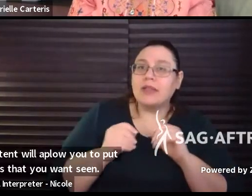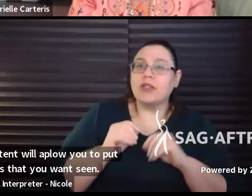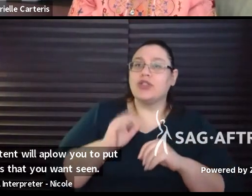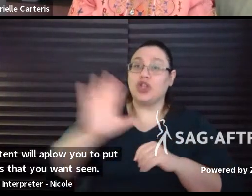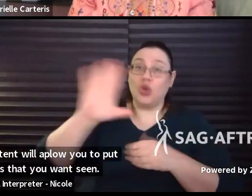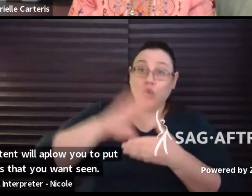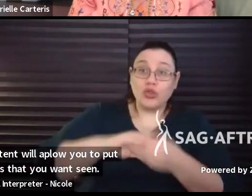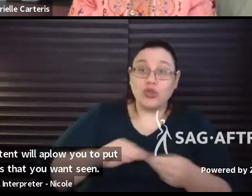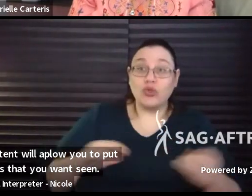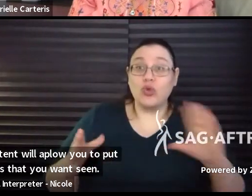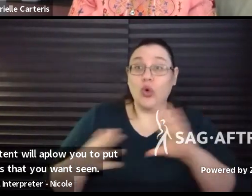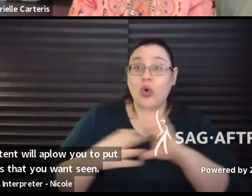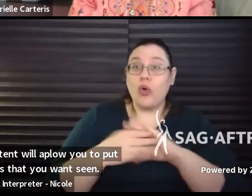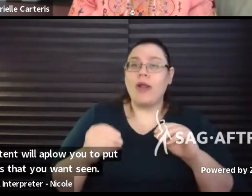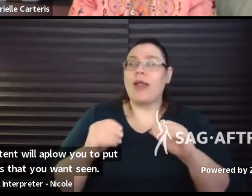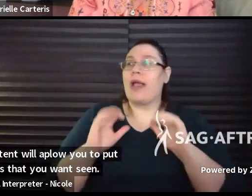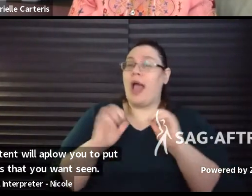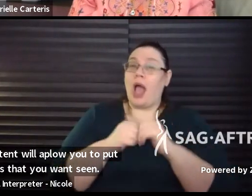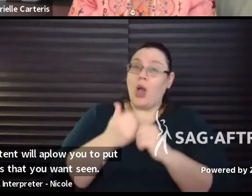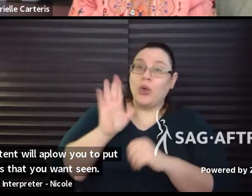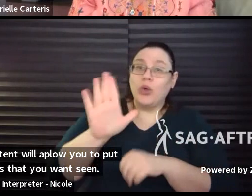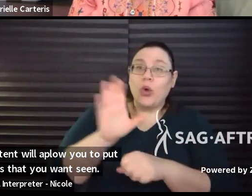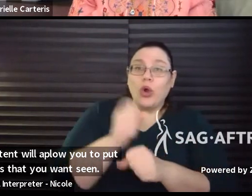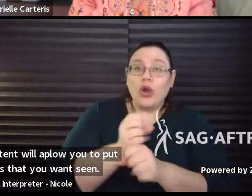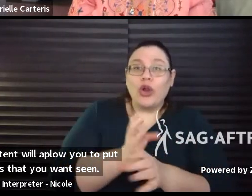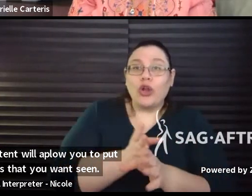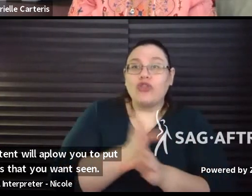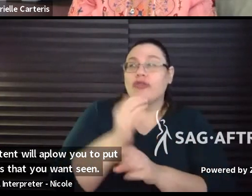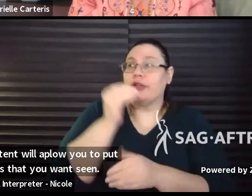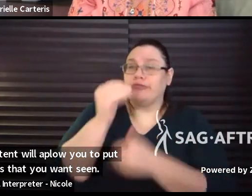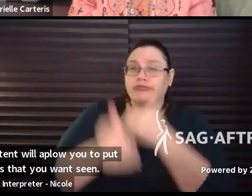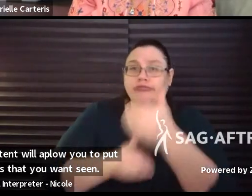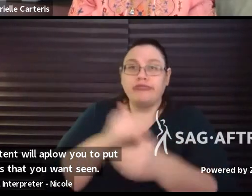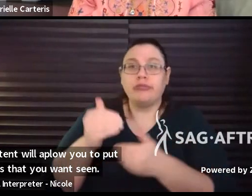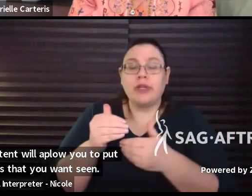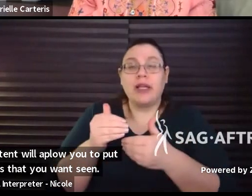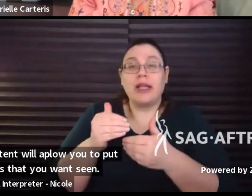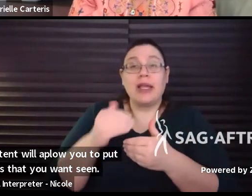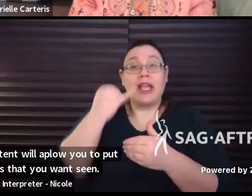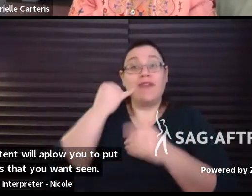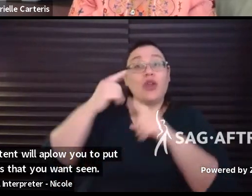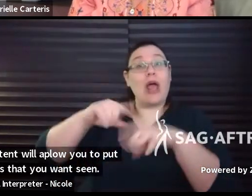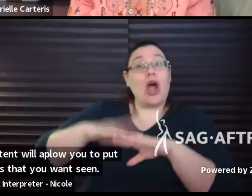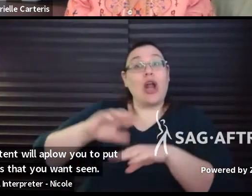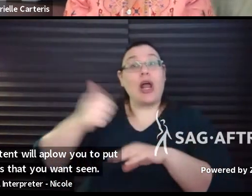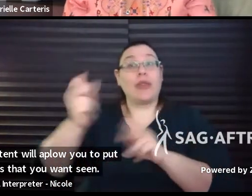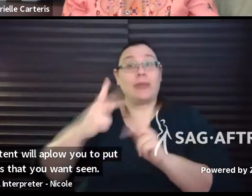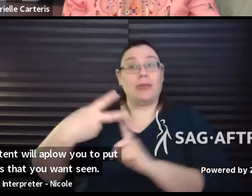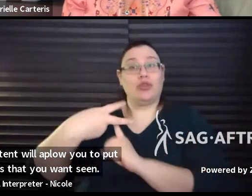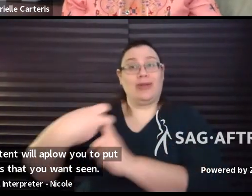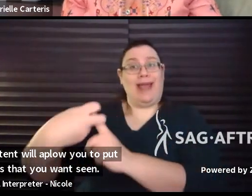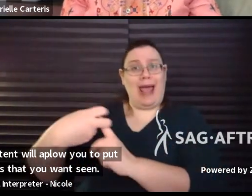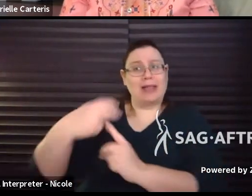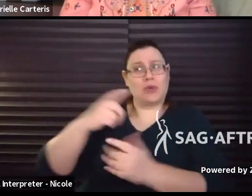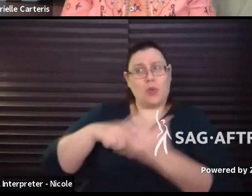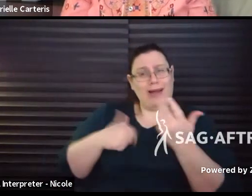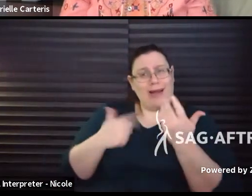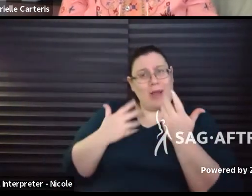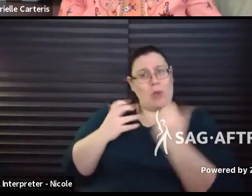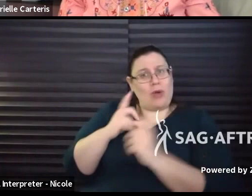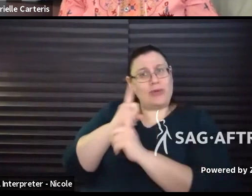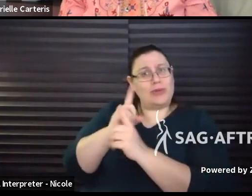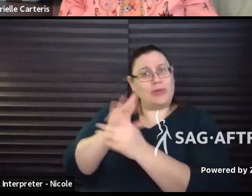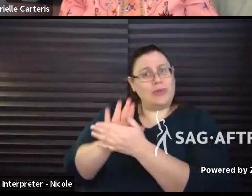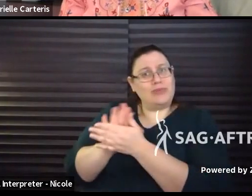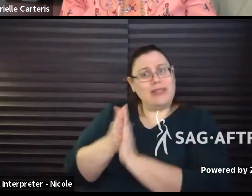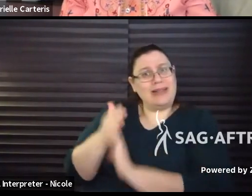your career, in a way that when you are reliant on others to cast you as the thing you want to be, you just